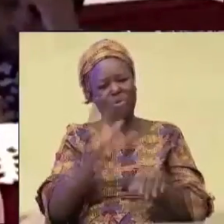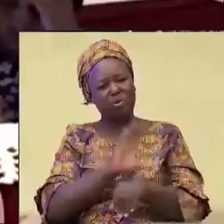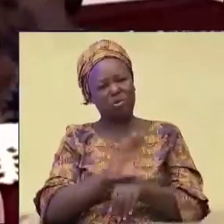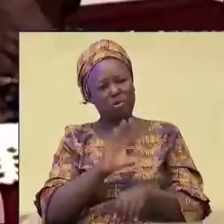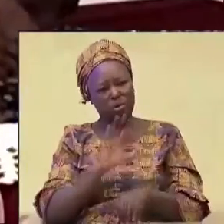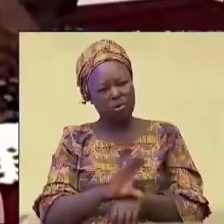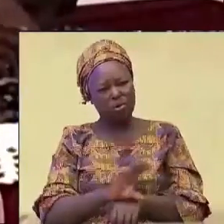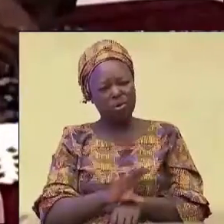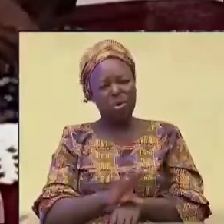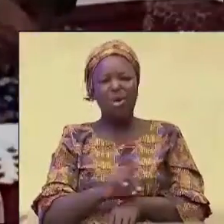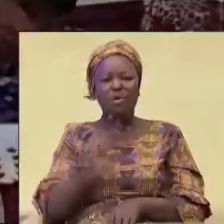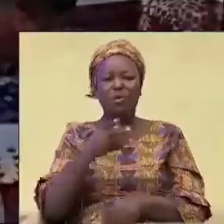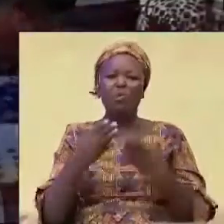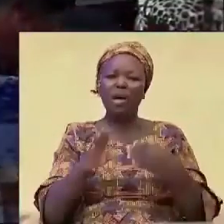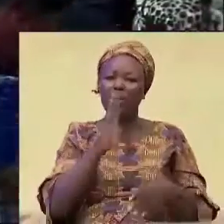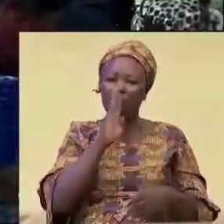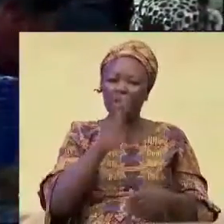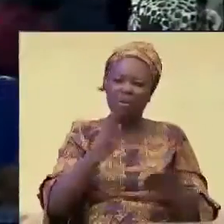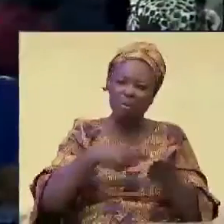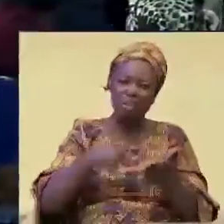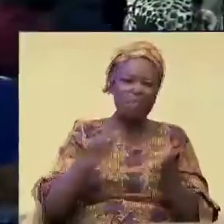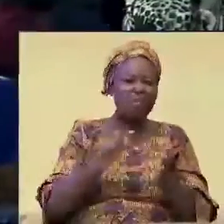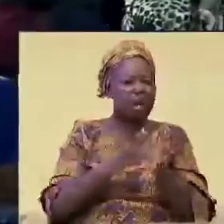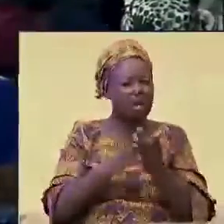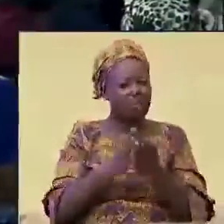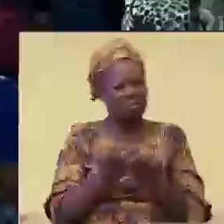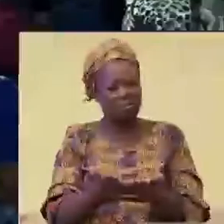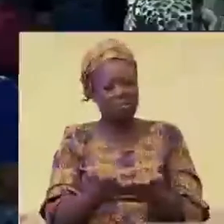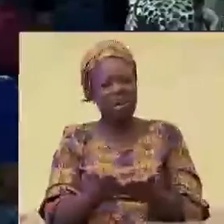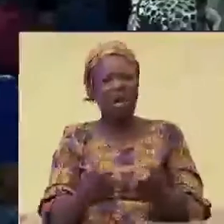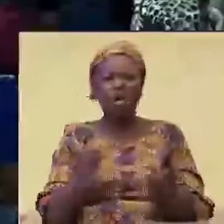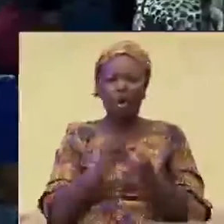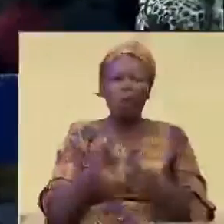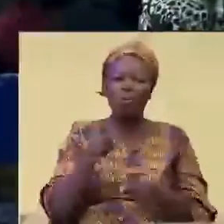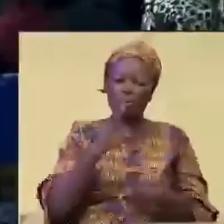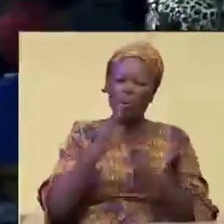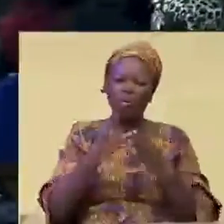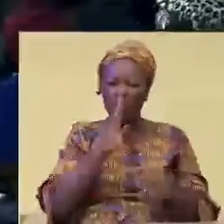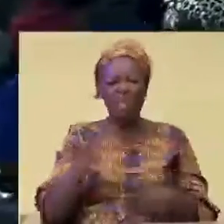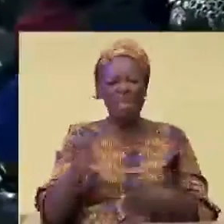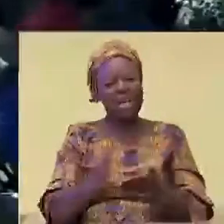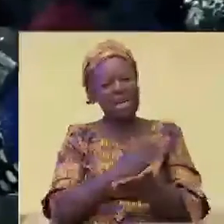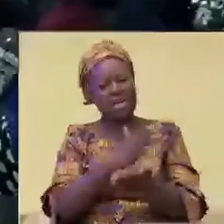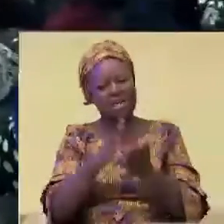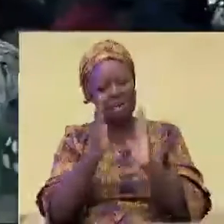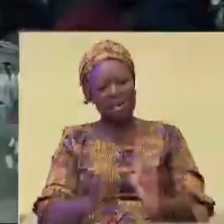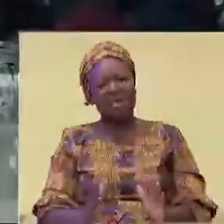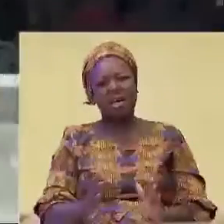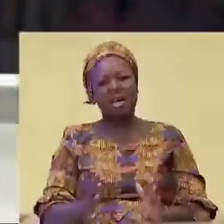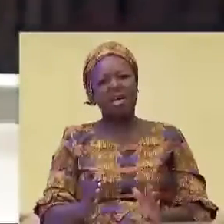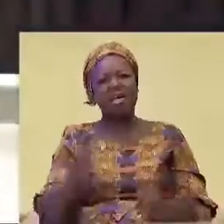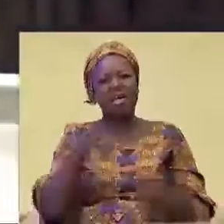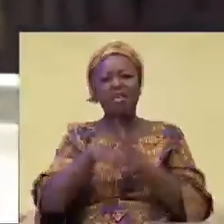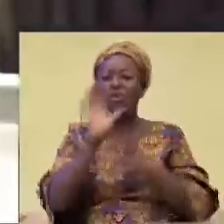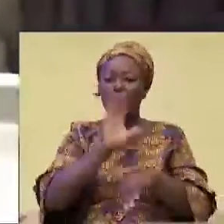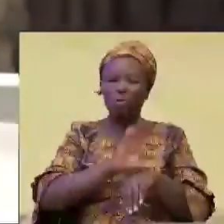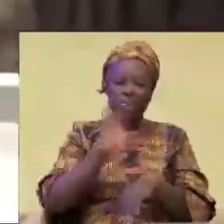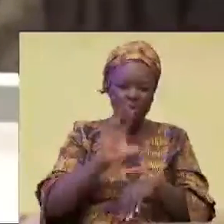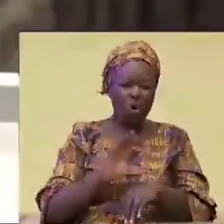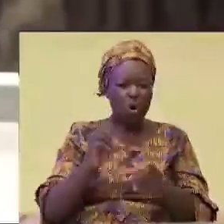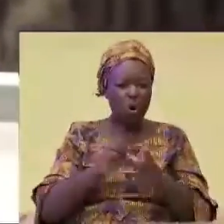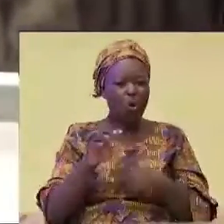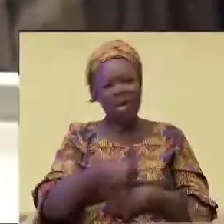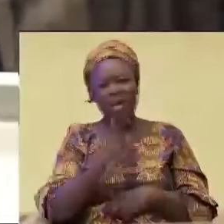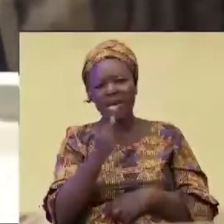church goer, and you might be a Bible reader, and you might be a singer, a